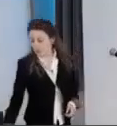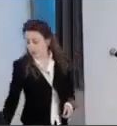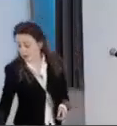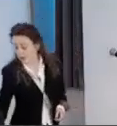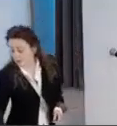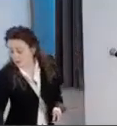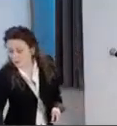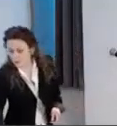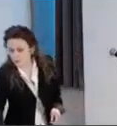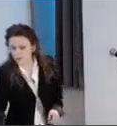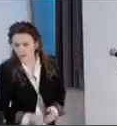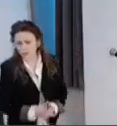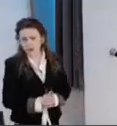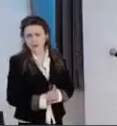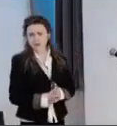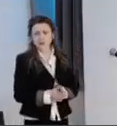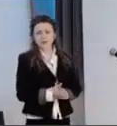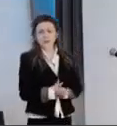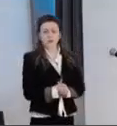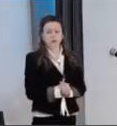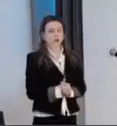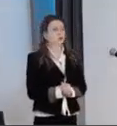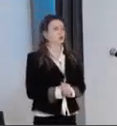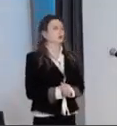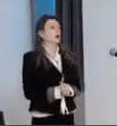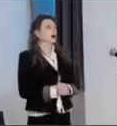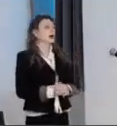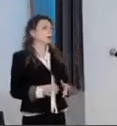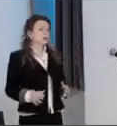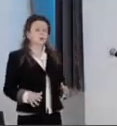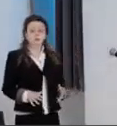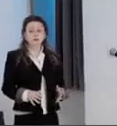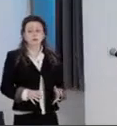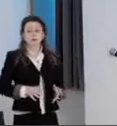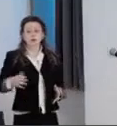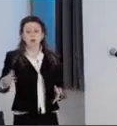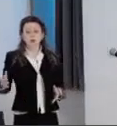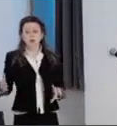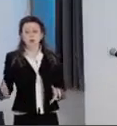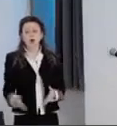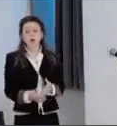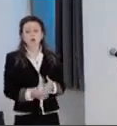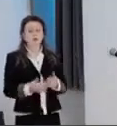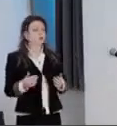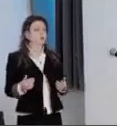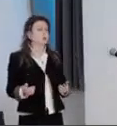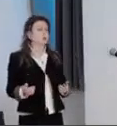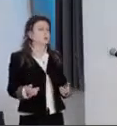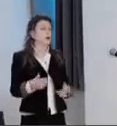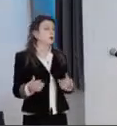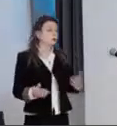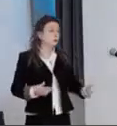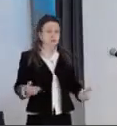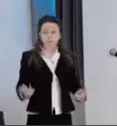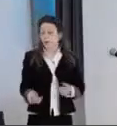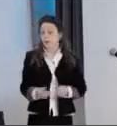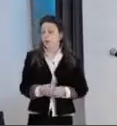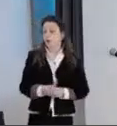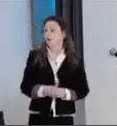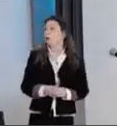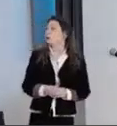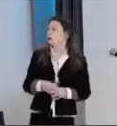elements. By aesthetic appreciation, I mean appreciation of an object that concerns how